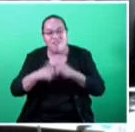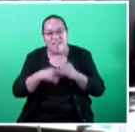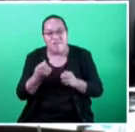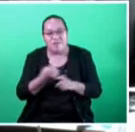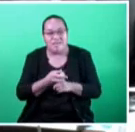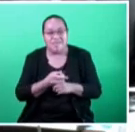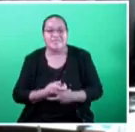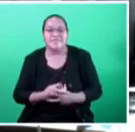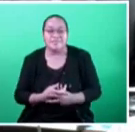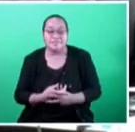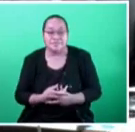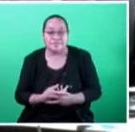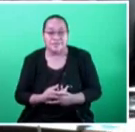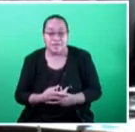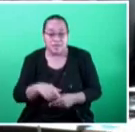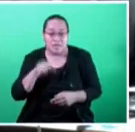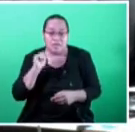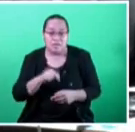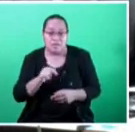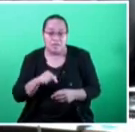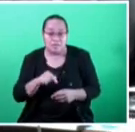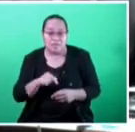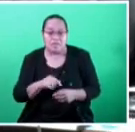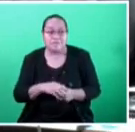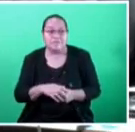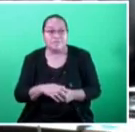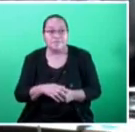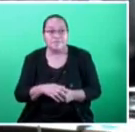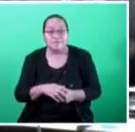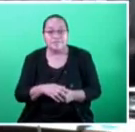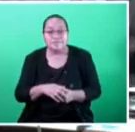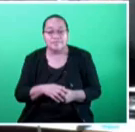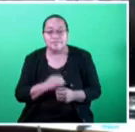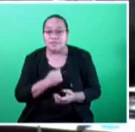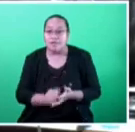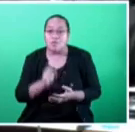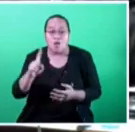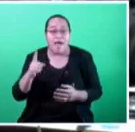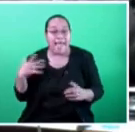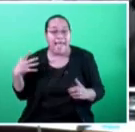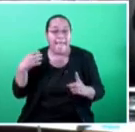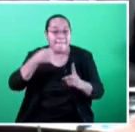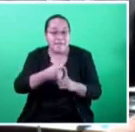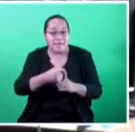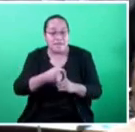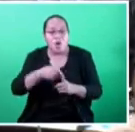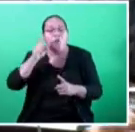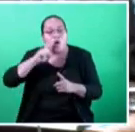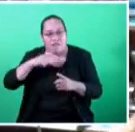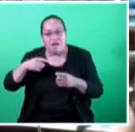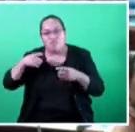So this stands out that number one impact of climate change would be through our